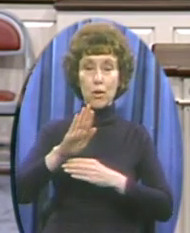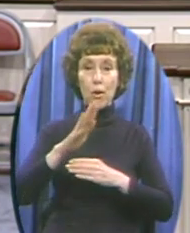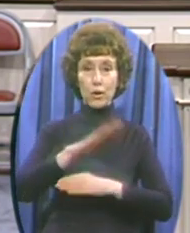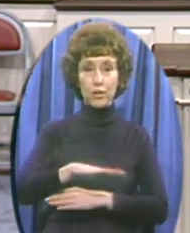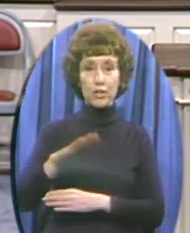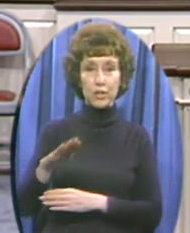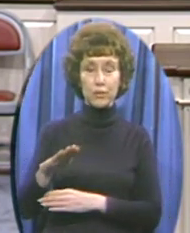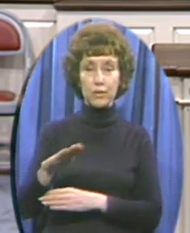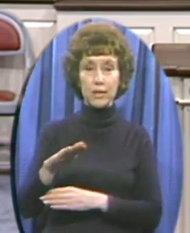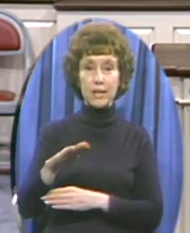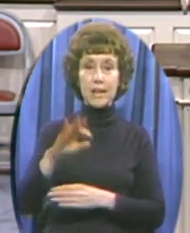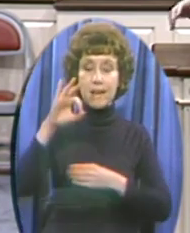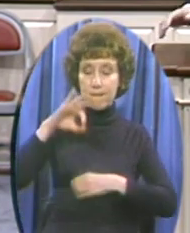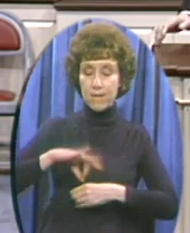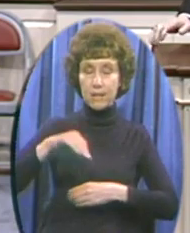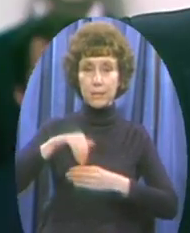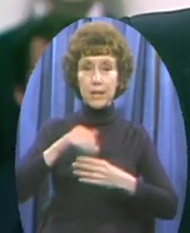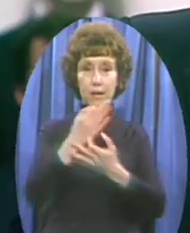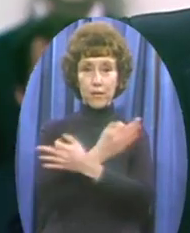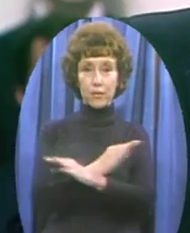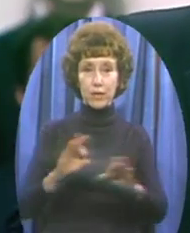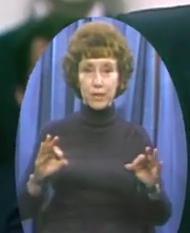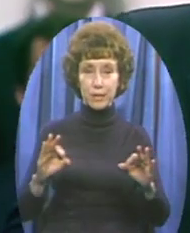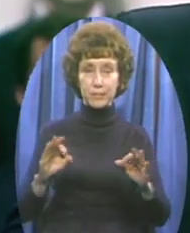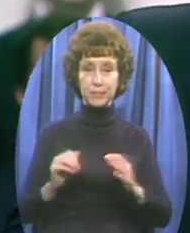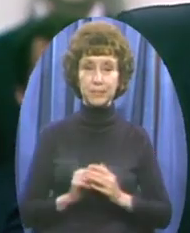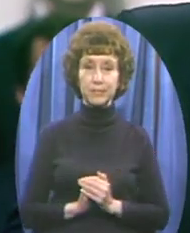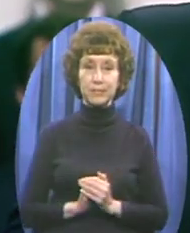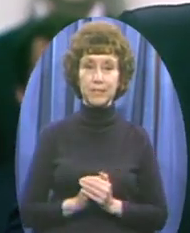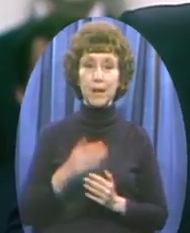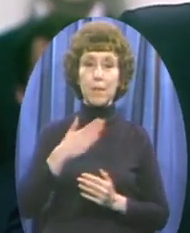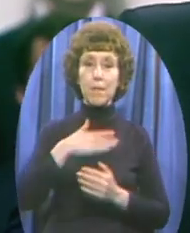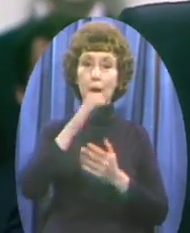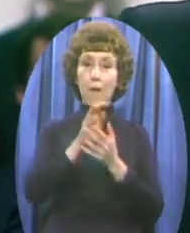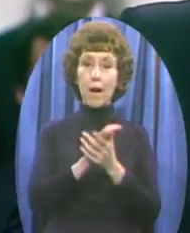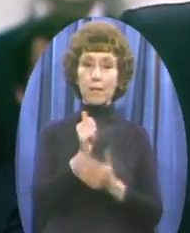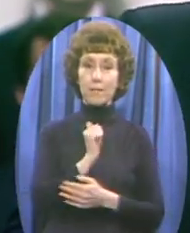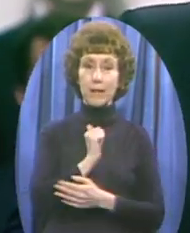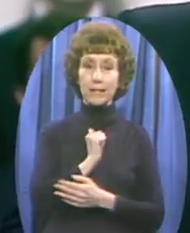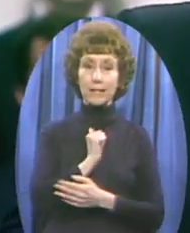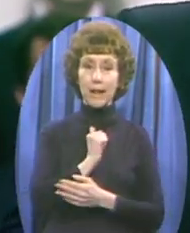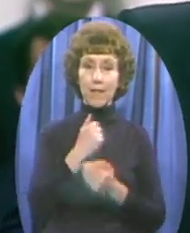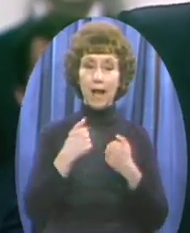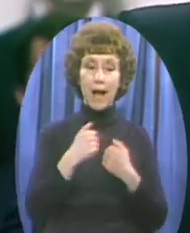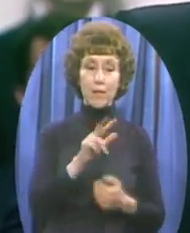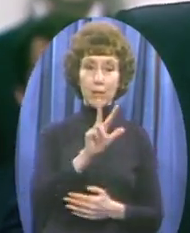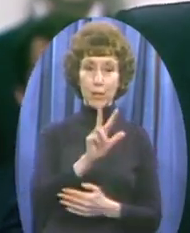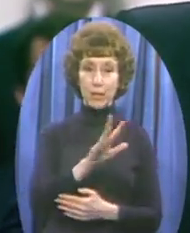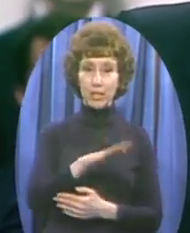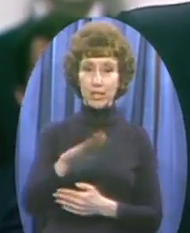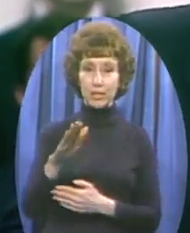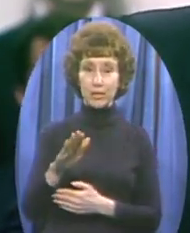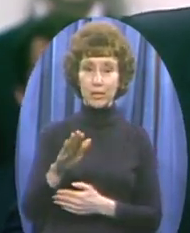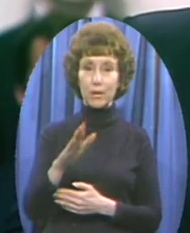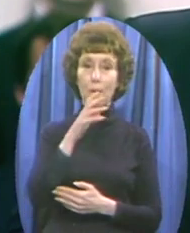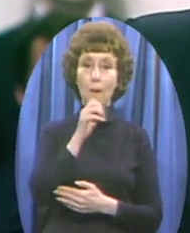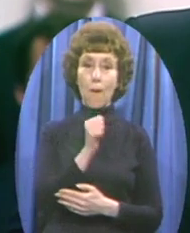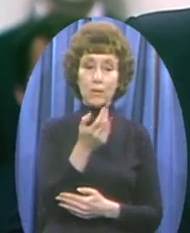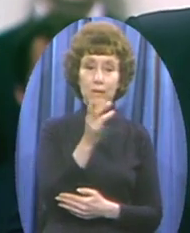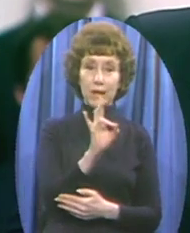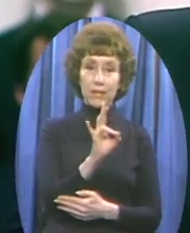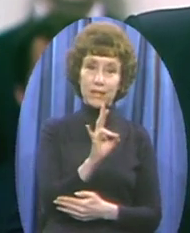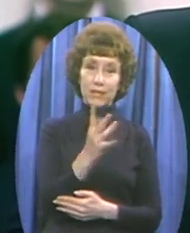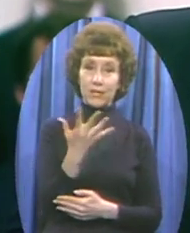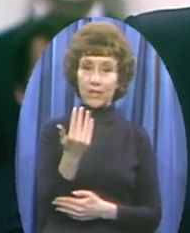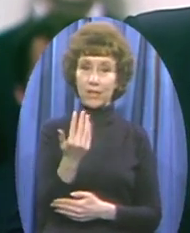children's children. My wife and I have 3 children. 17, 15, and 13. I want